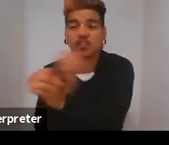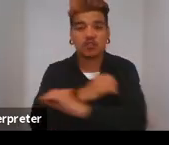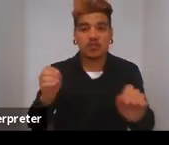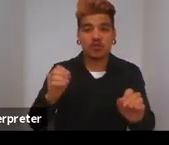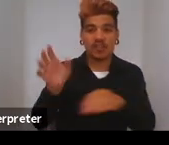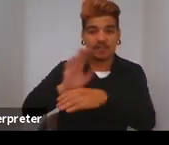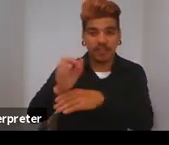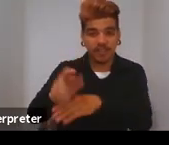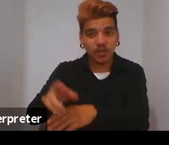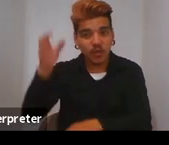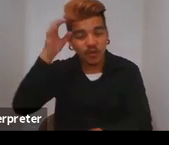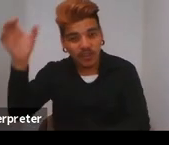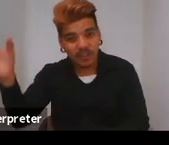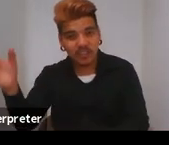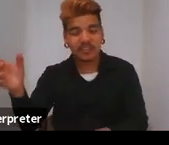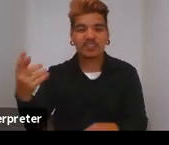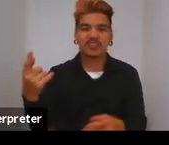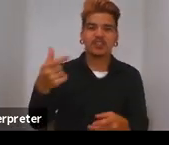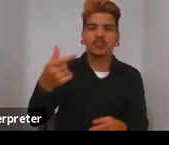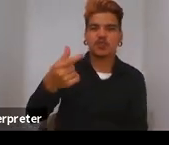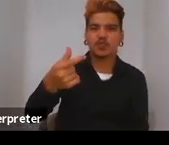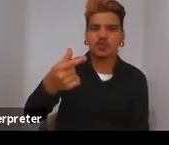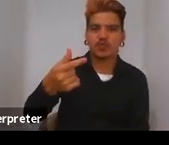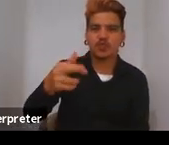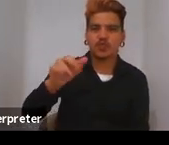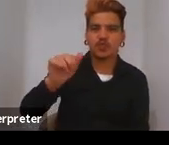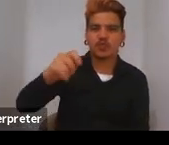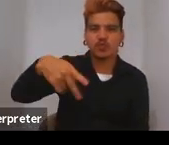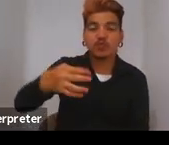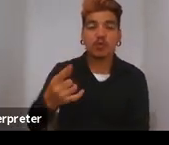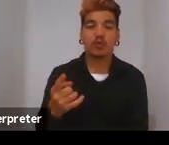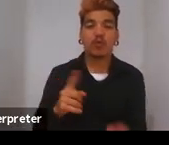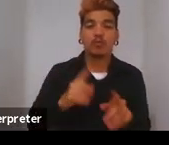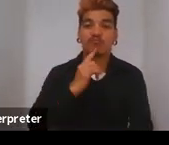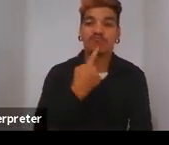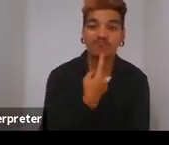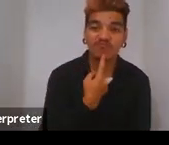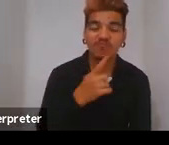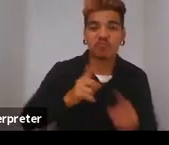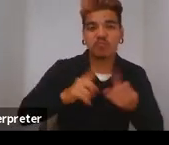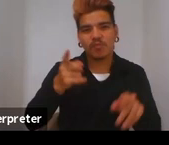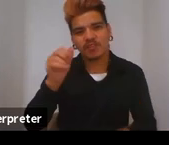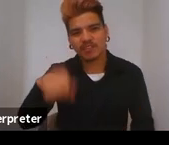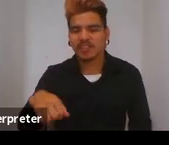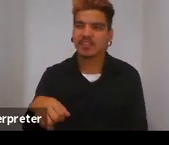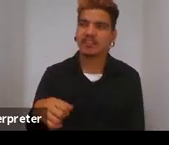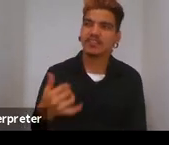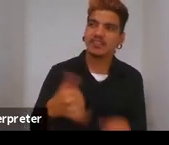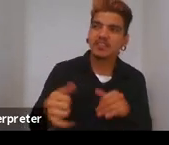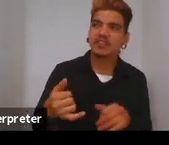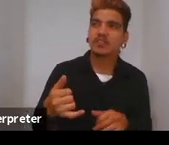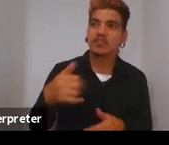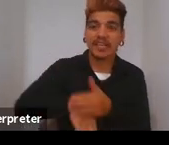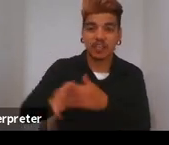is especially graphic or intense, but it can still, depending on your circumstances and your experience,